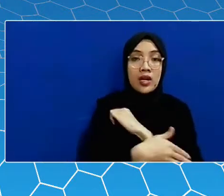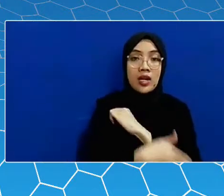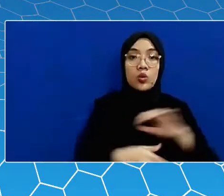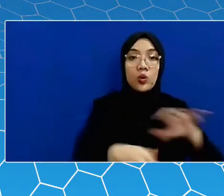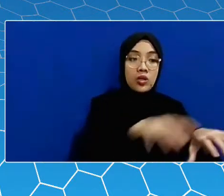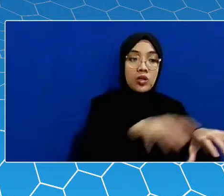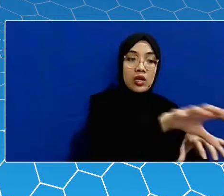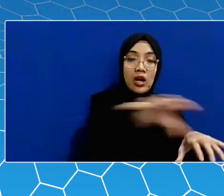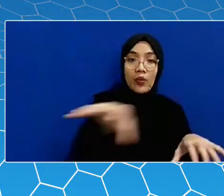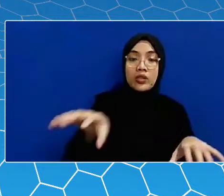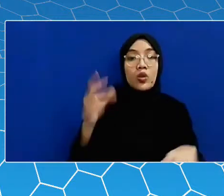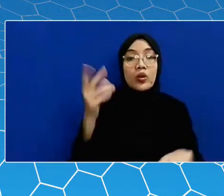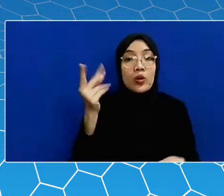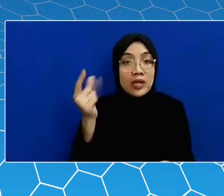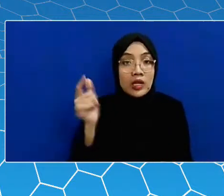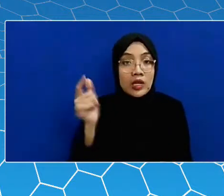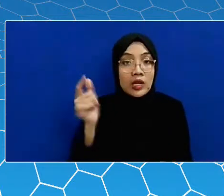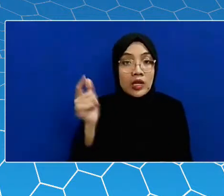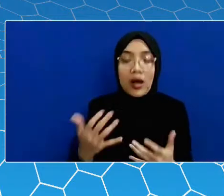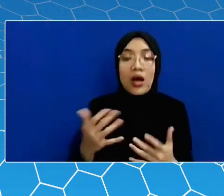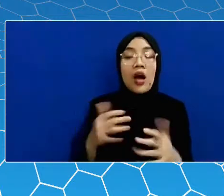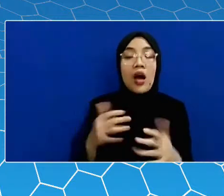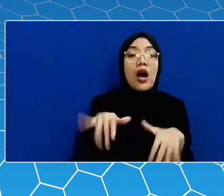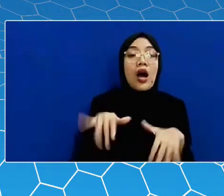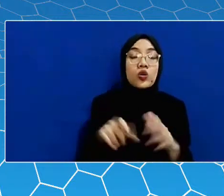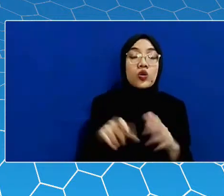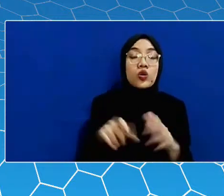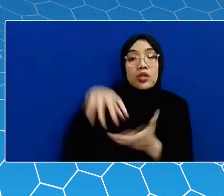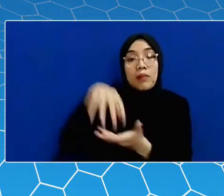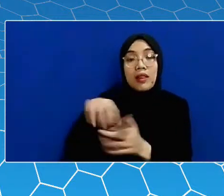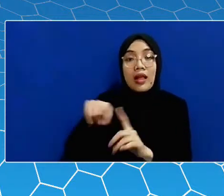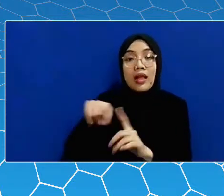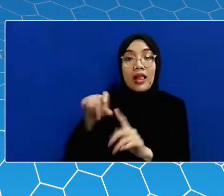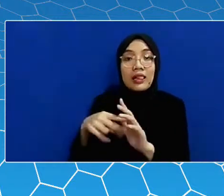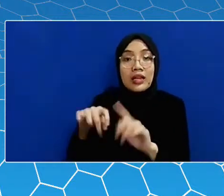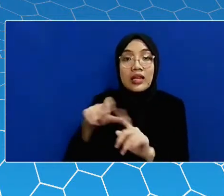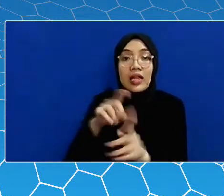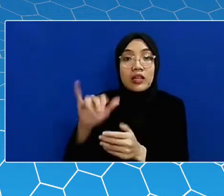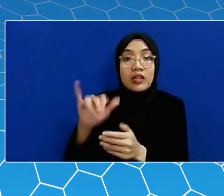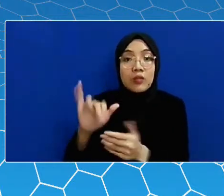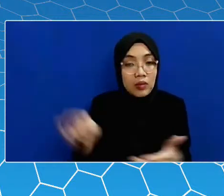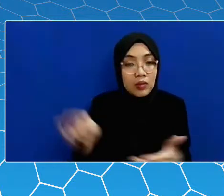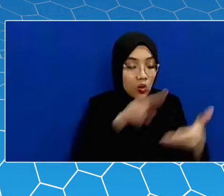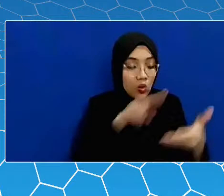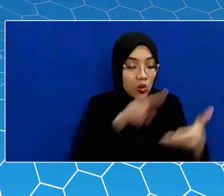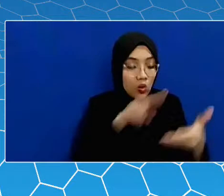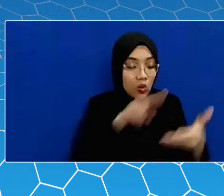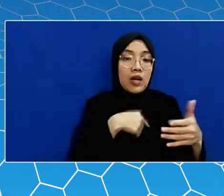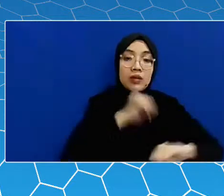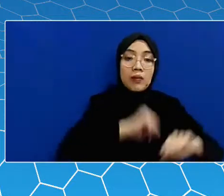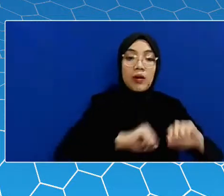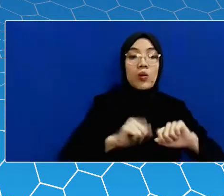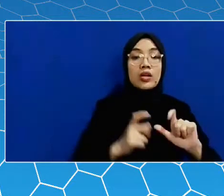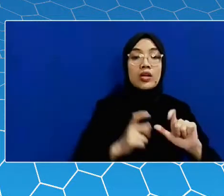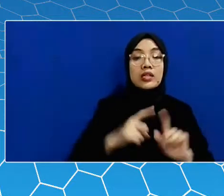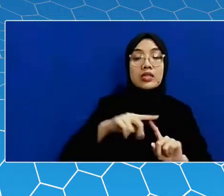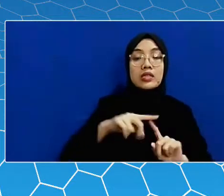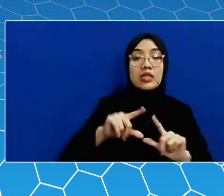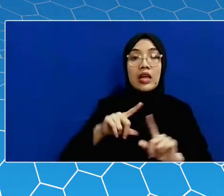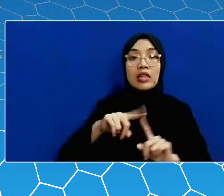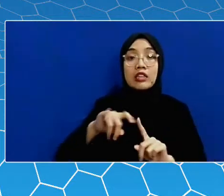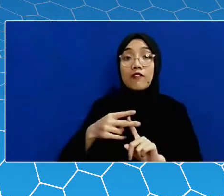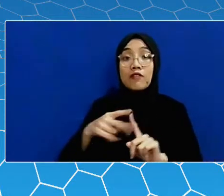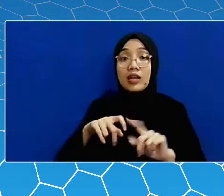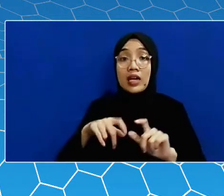general practice clinic. And we can risk stratify and show people how they're performing against the key national targets for